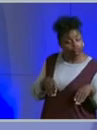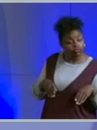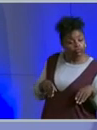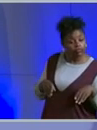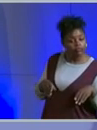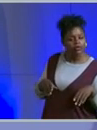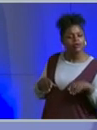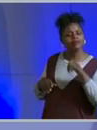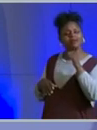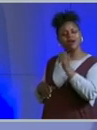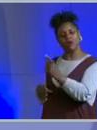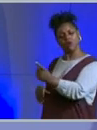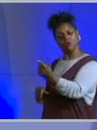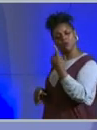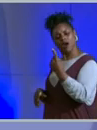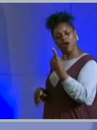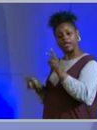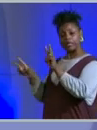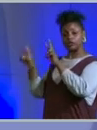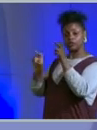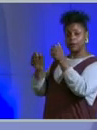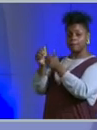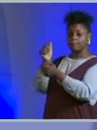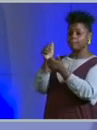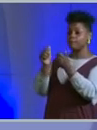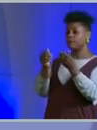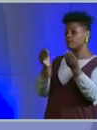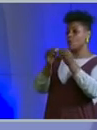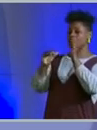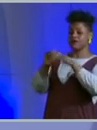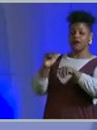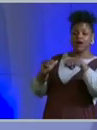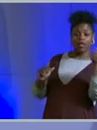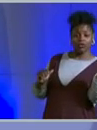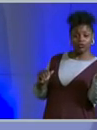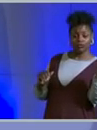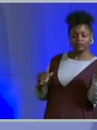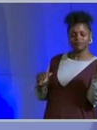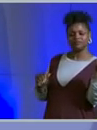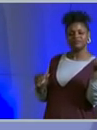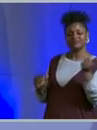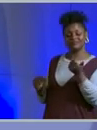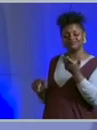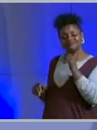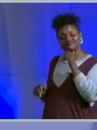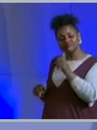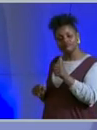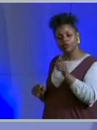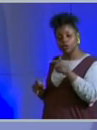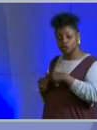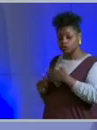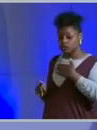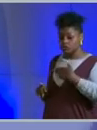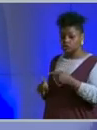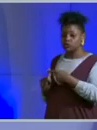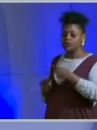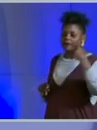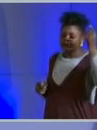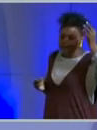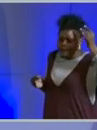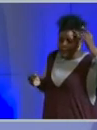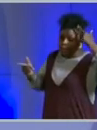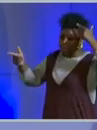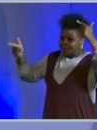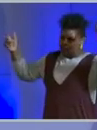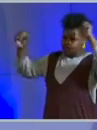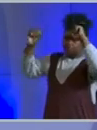bigger issue in the District of Columbia, but we also have to be willing to think bigger, and we have